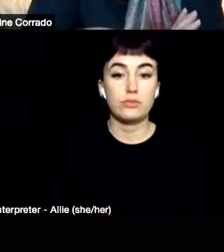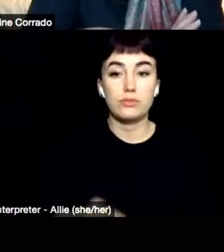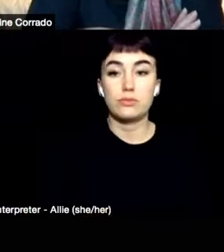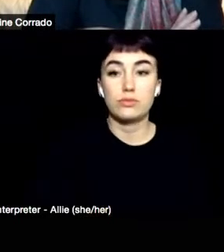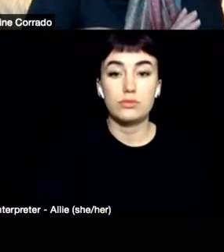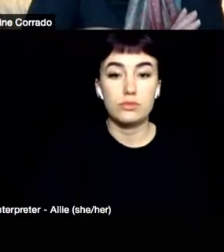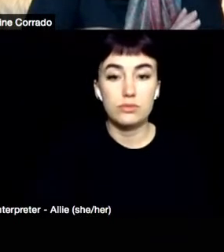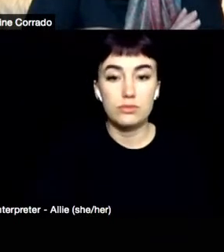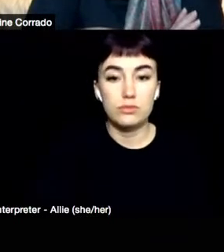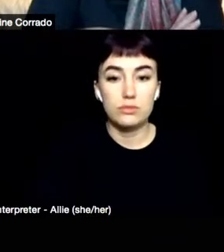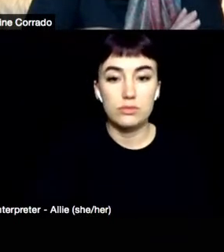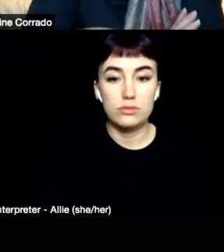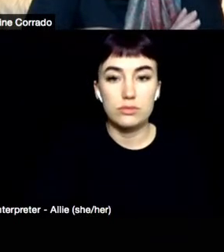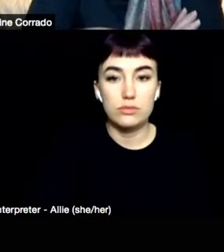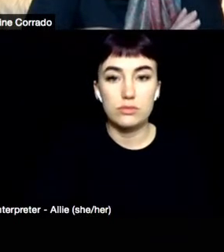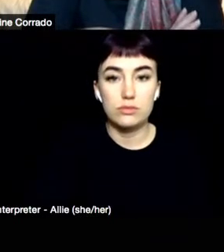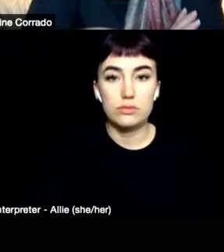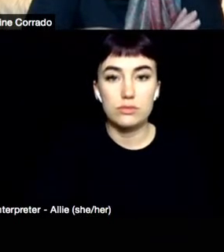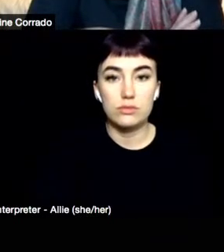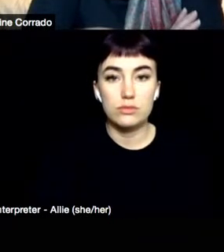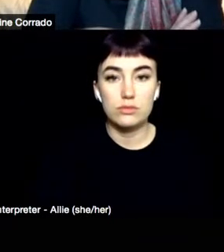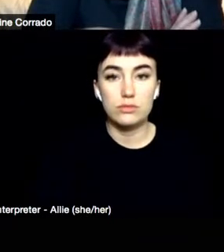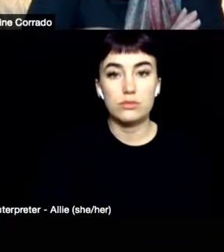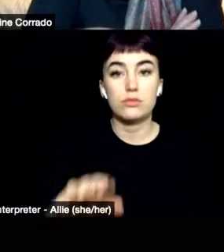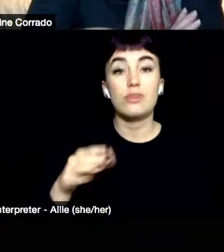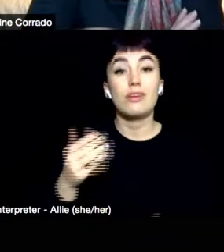Our next speaker is Jess Fleming.